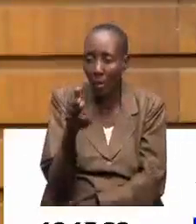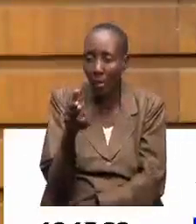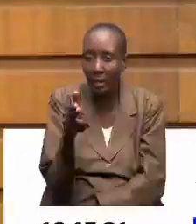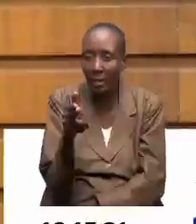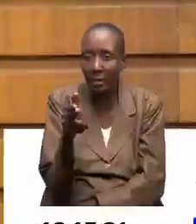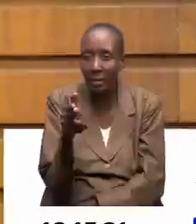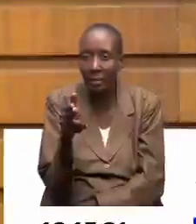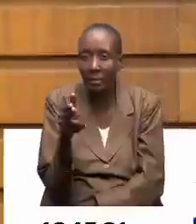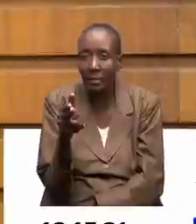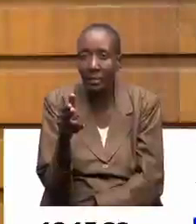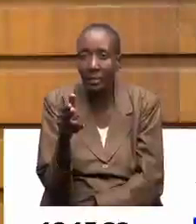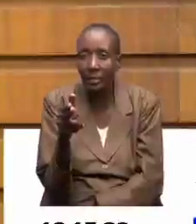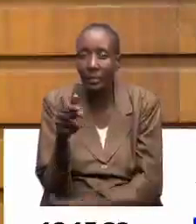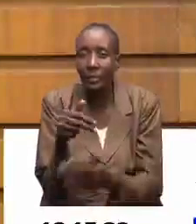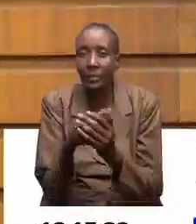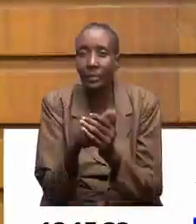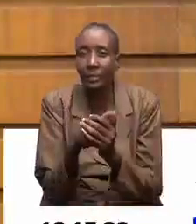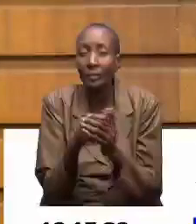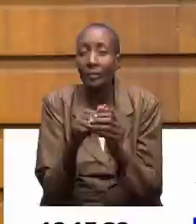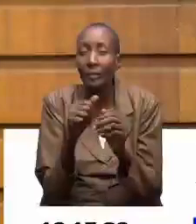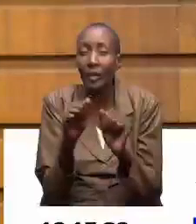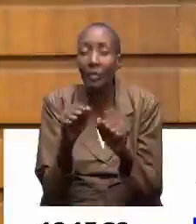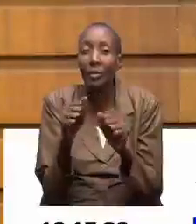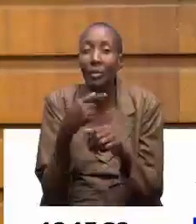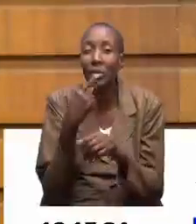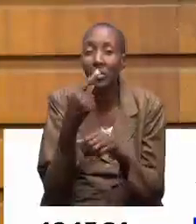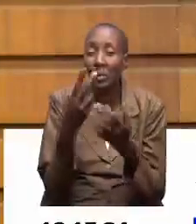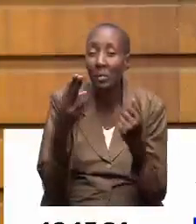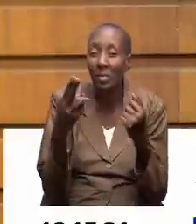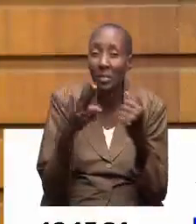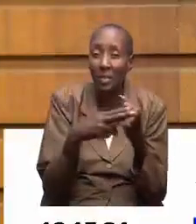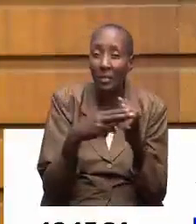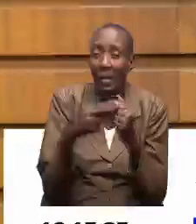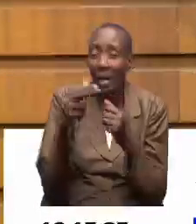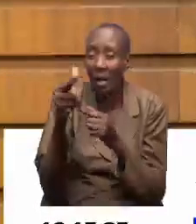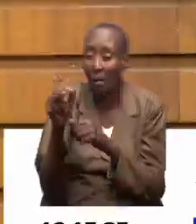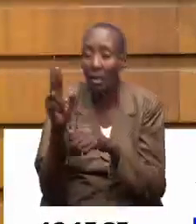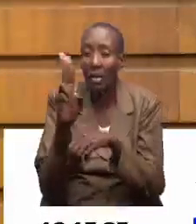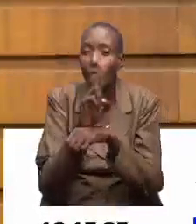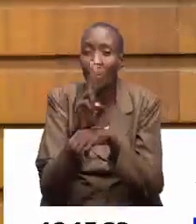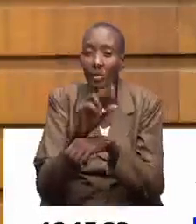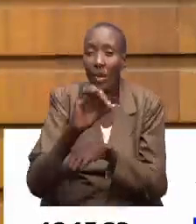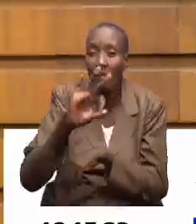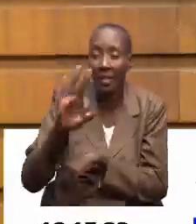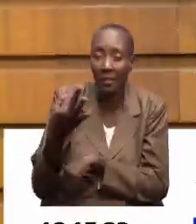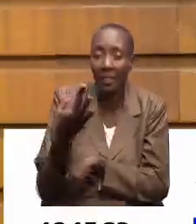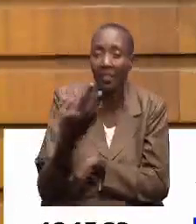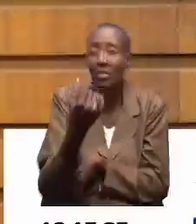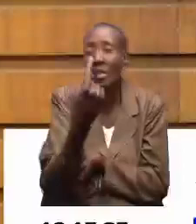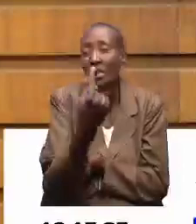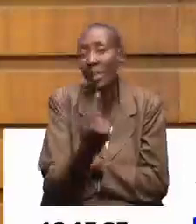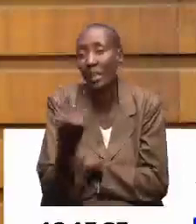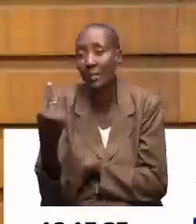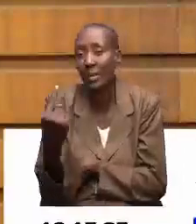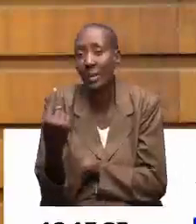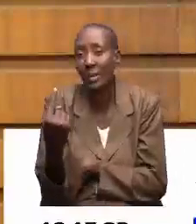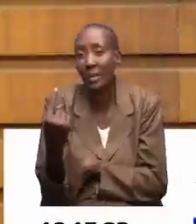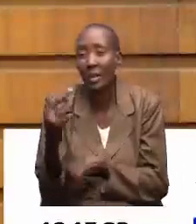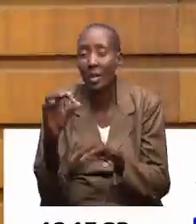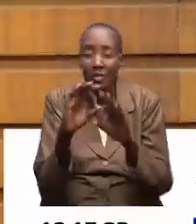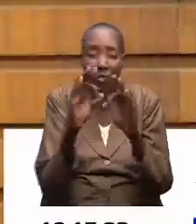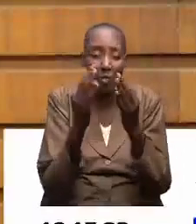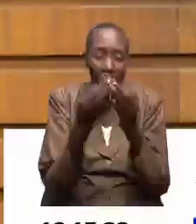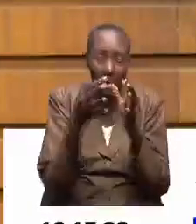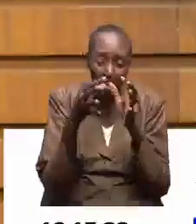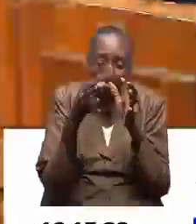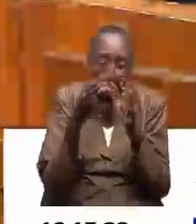Like, they can say 7 bullets were used, 3,000 per bullet. Families are forced to